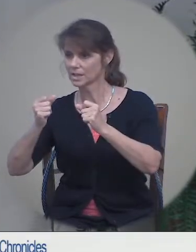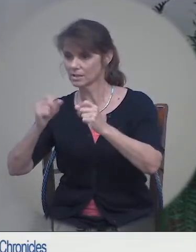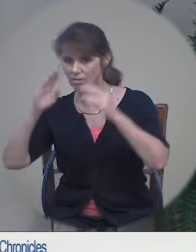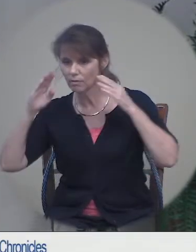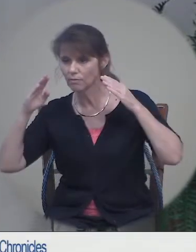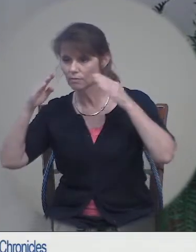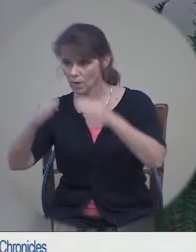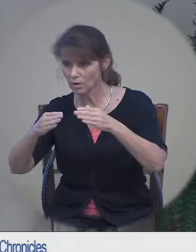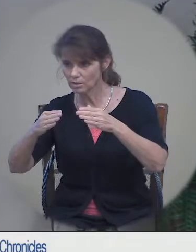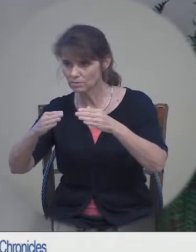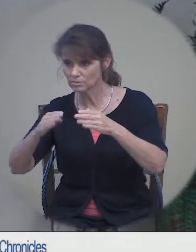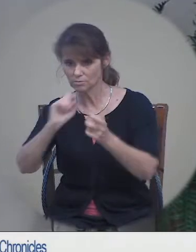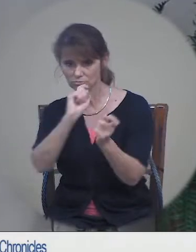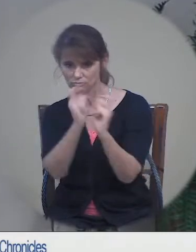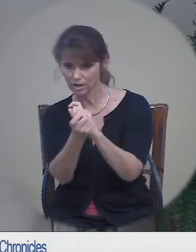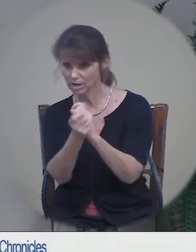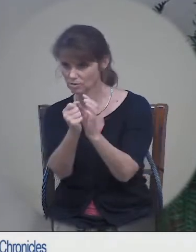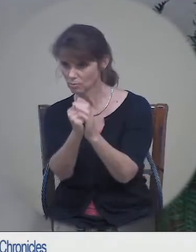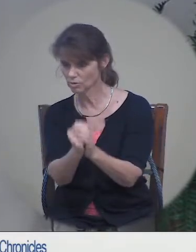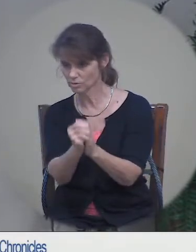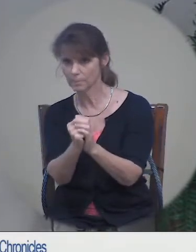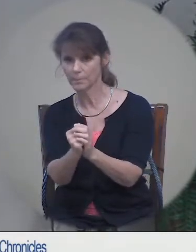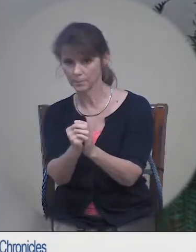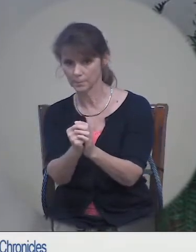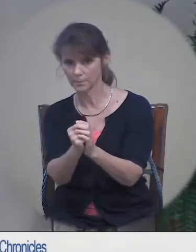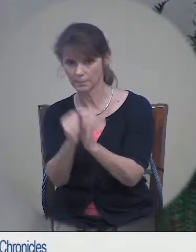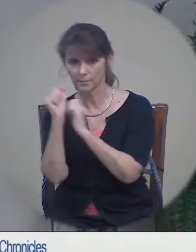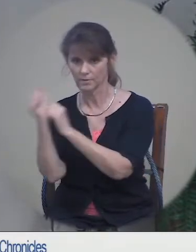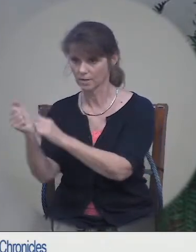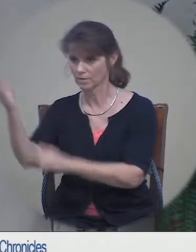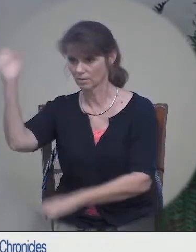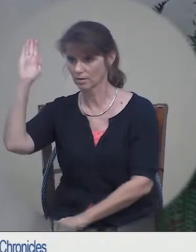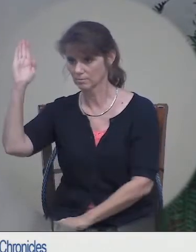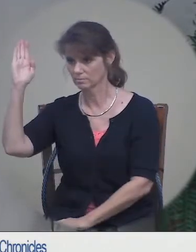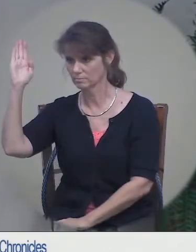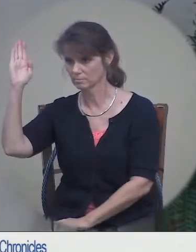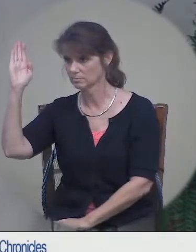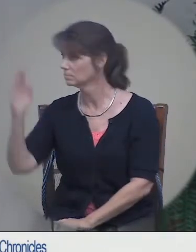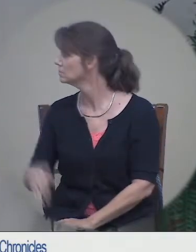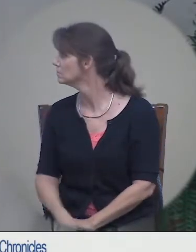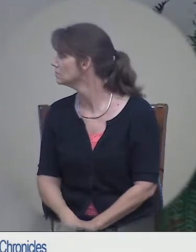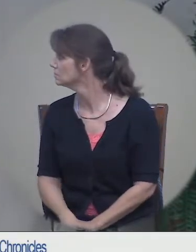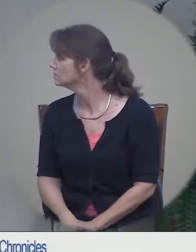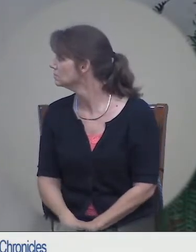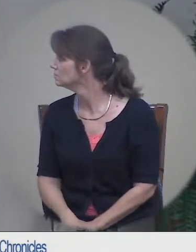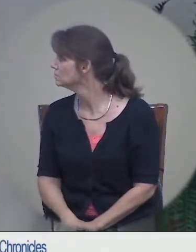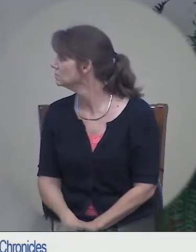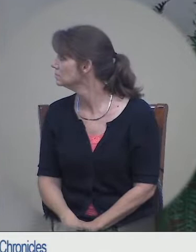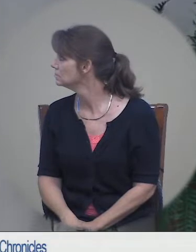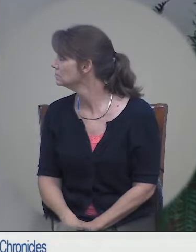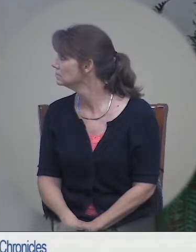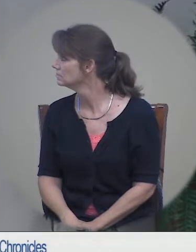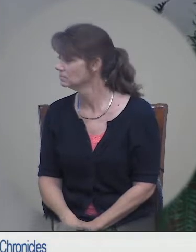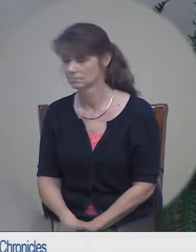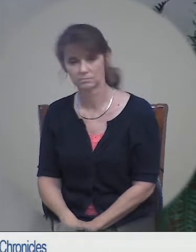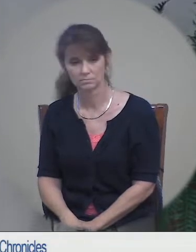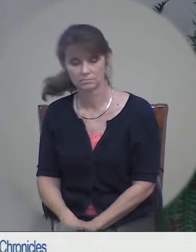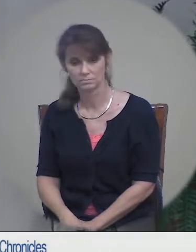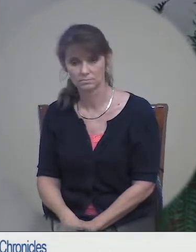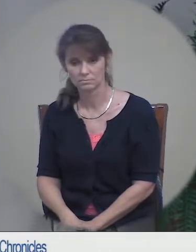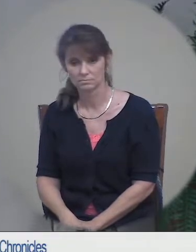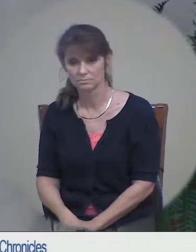focus on these reforms. What would you do if you became king? I